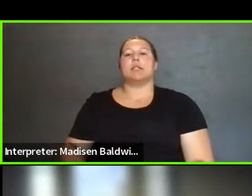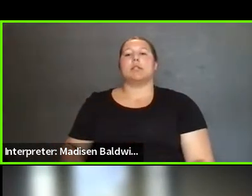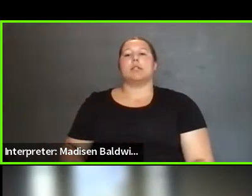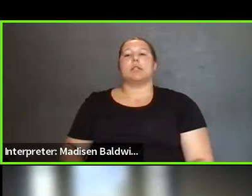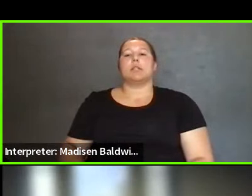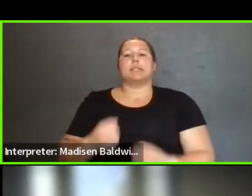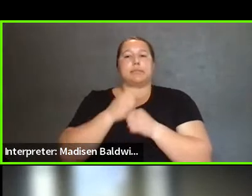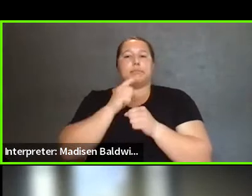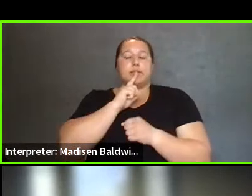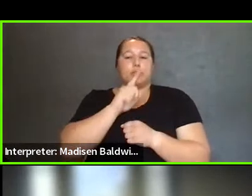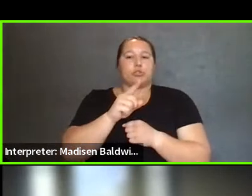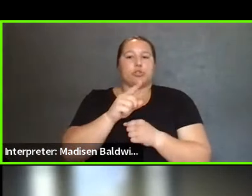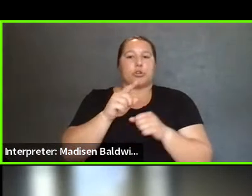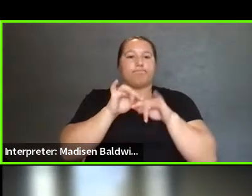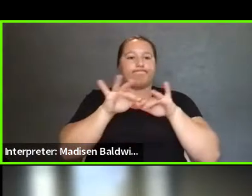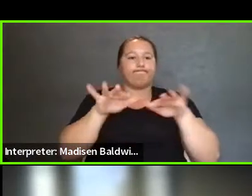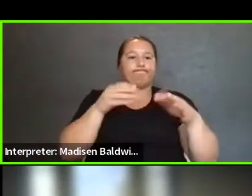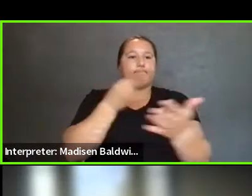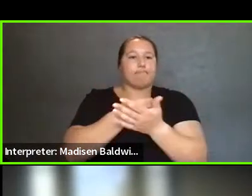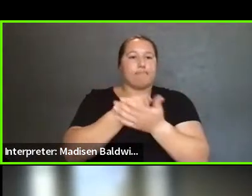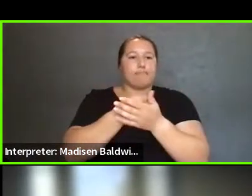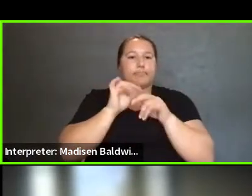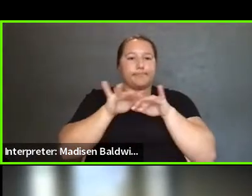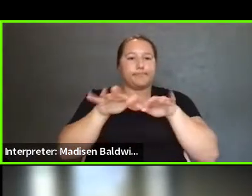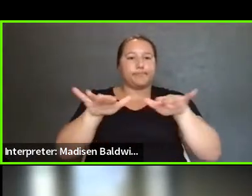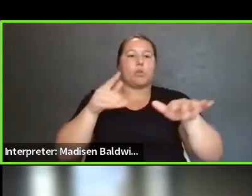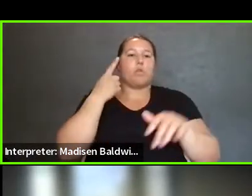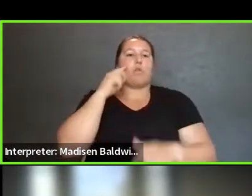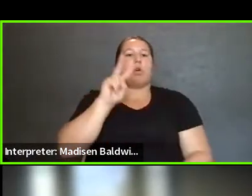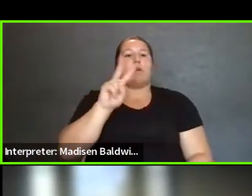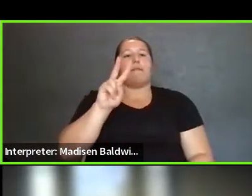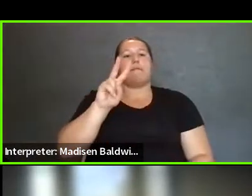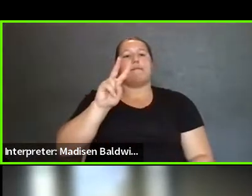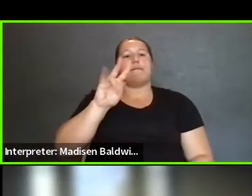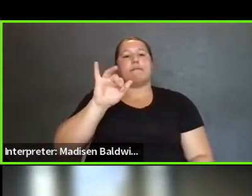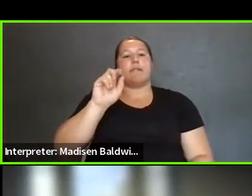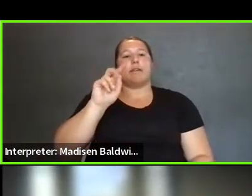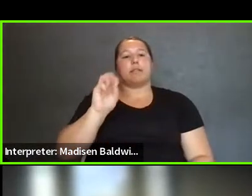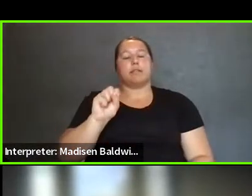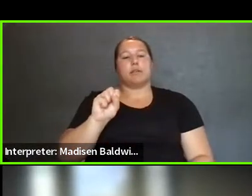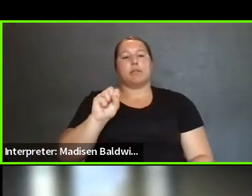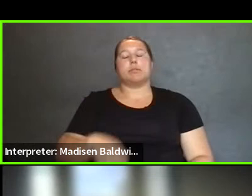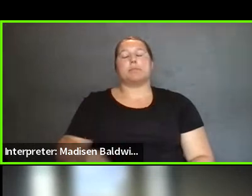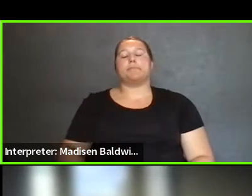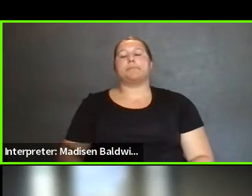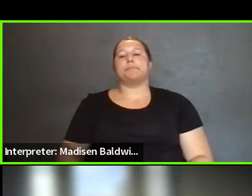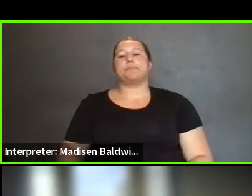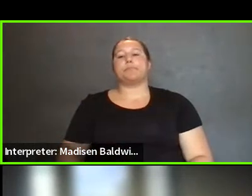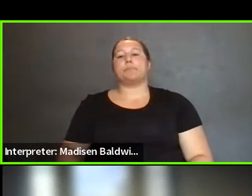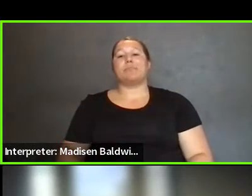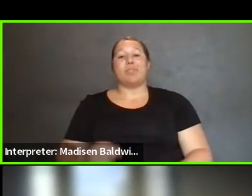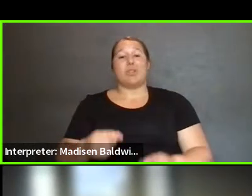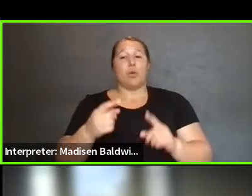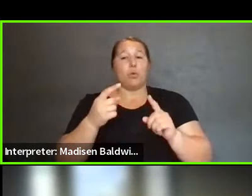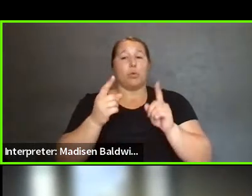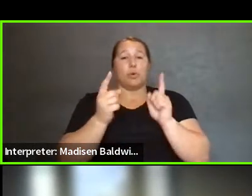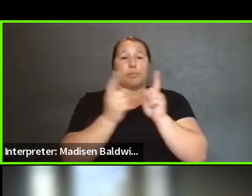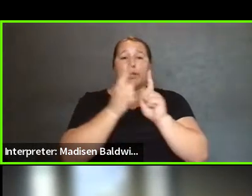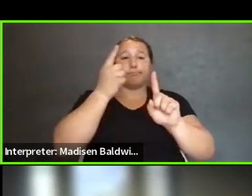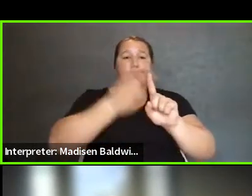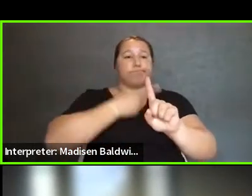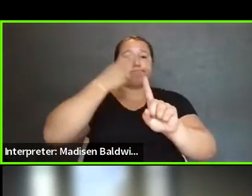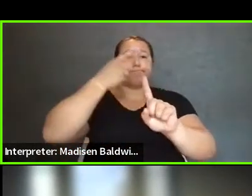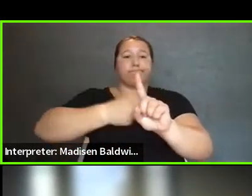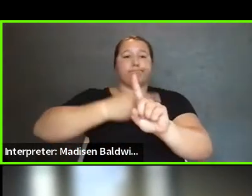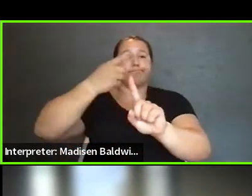spreading as much funds as we can for victims of violence as well. And that's a really good, we meet on a monthly basis to discuss victims of violence. So